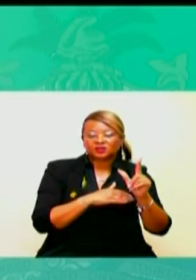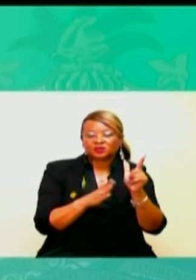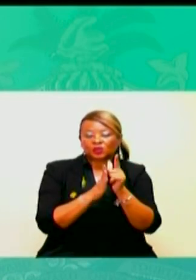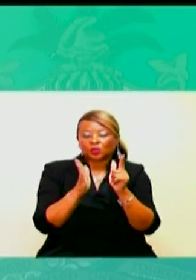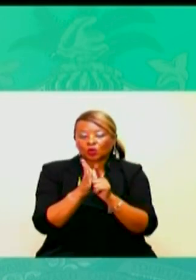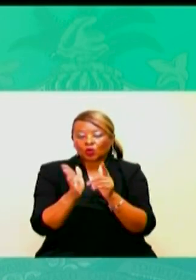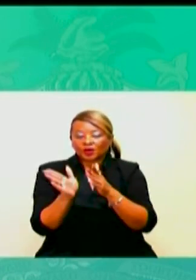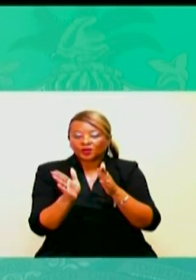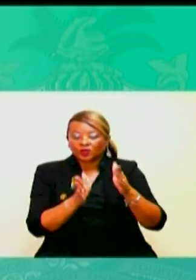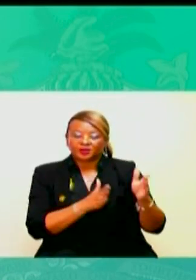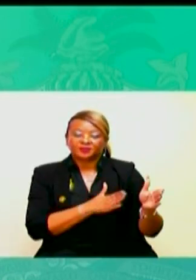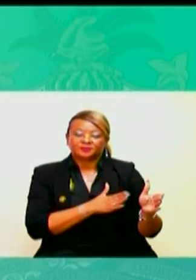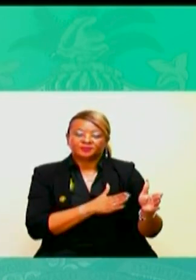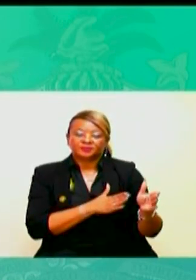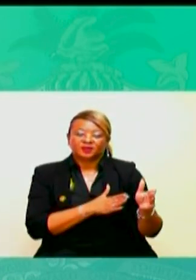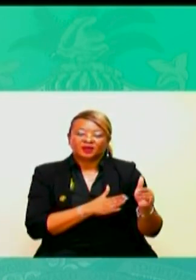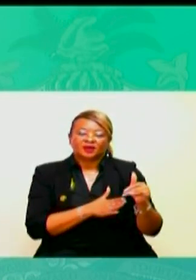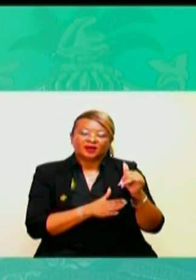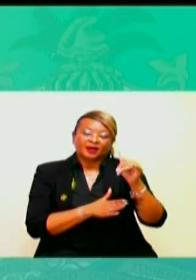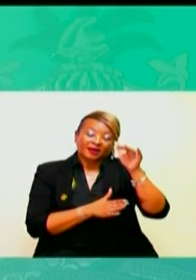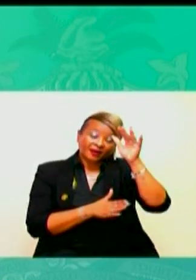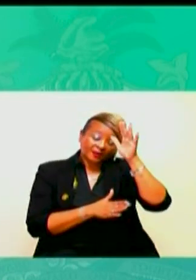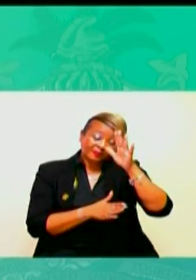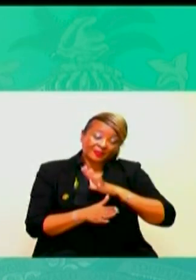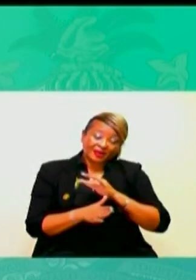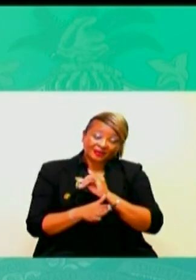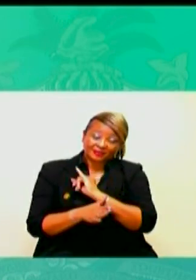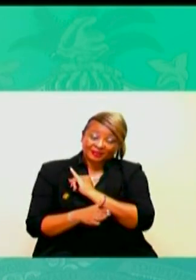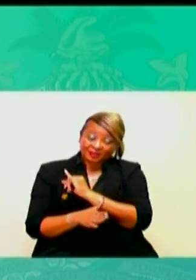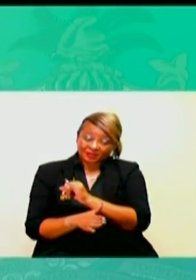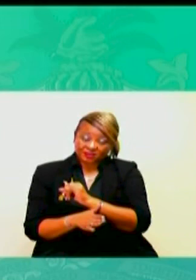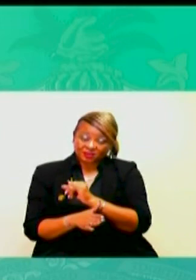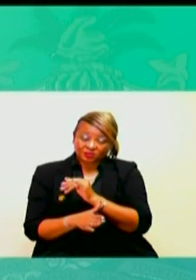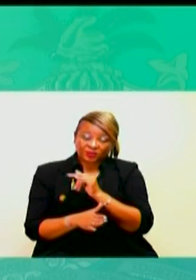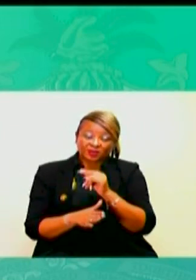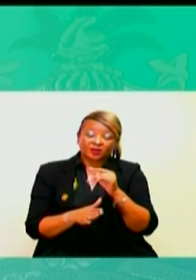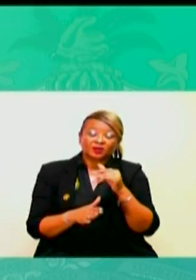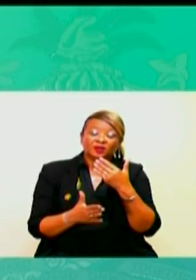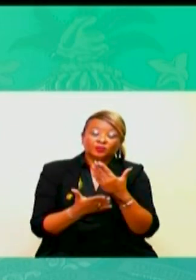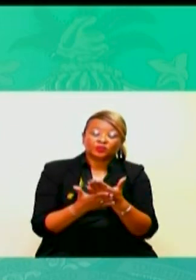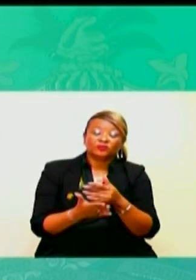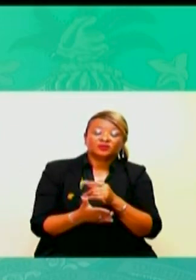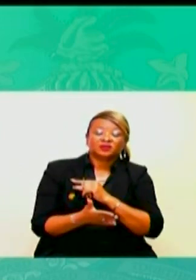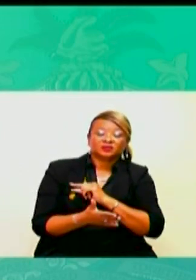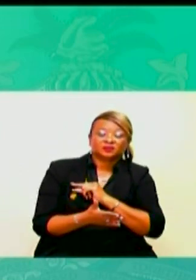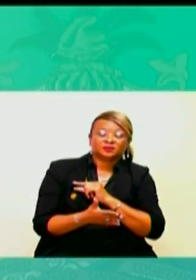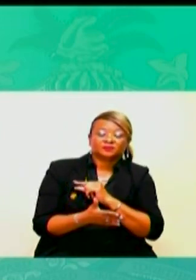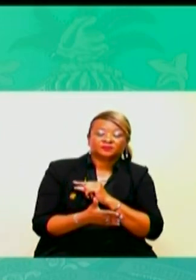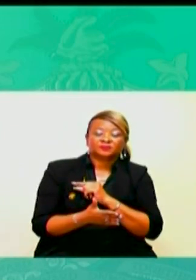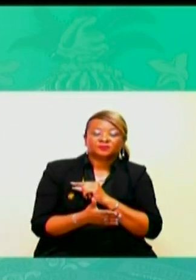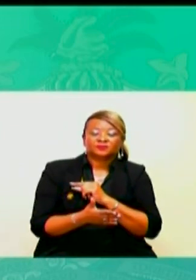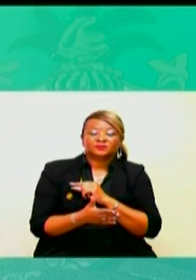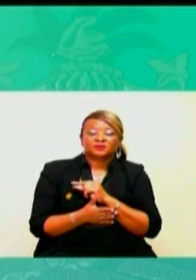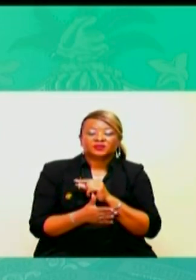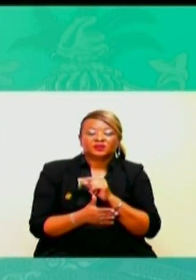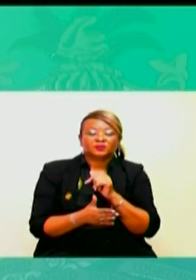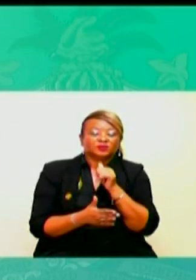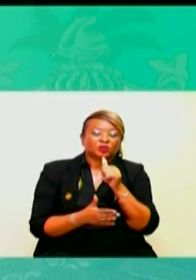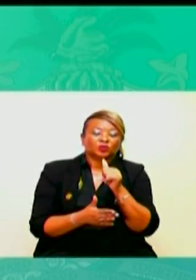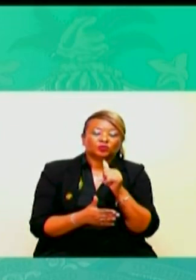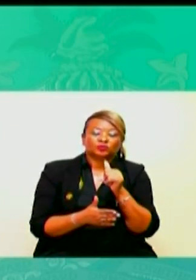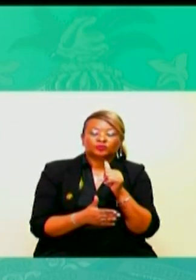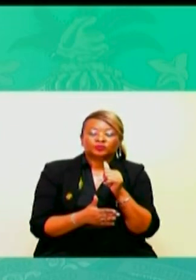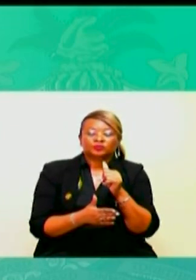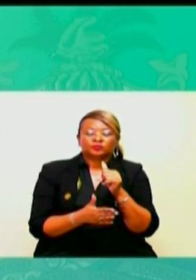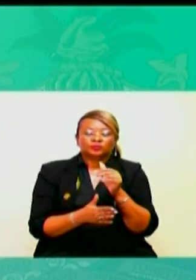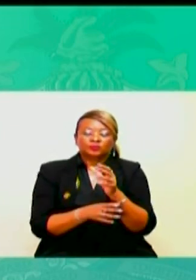order and a man is innocent until proven guilty. Where there is intolerance for hate, I envision